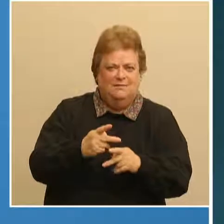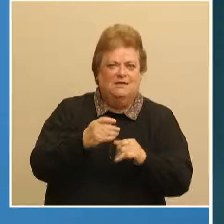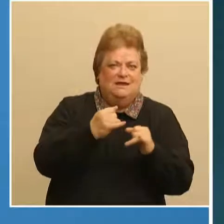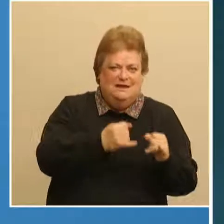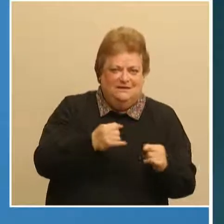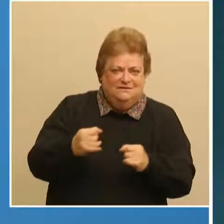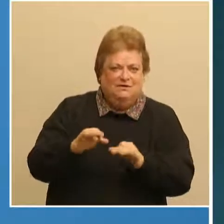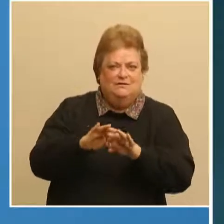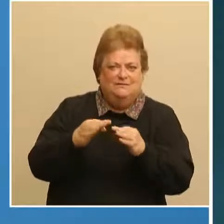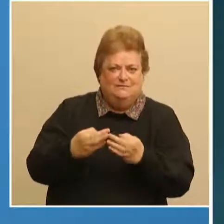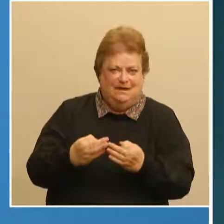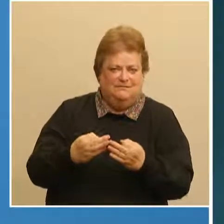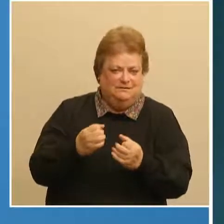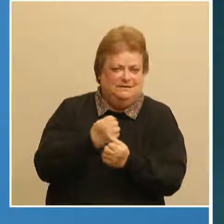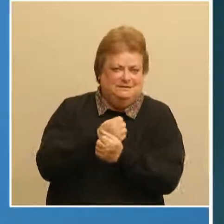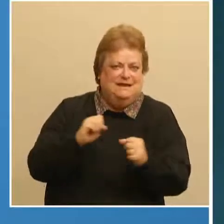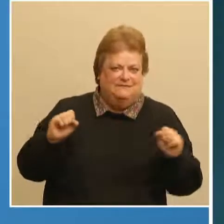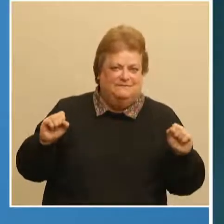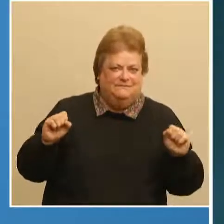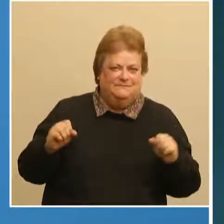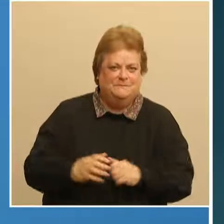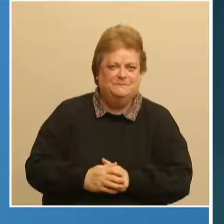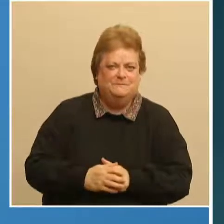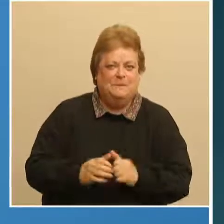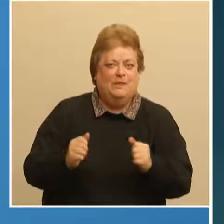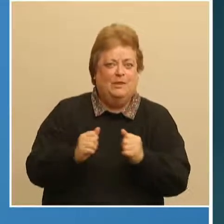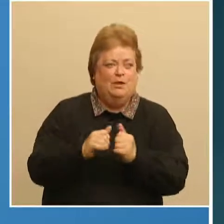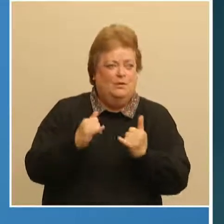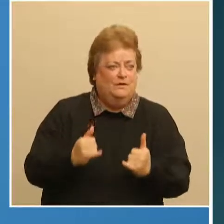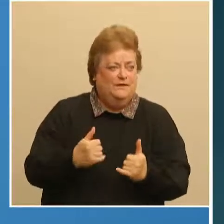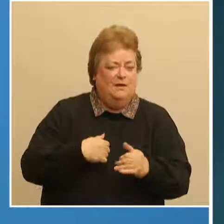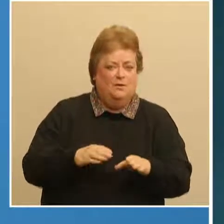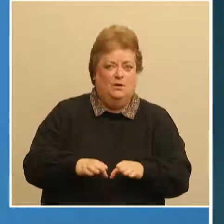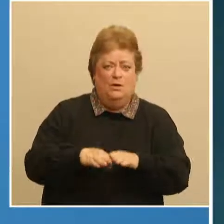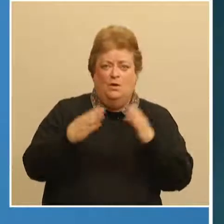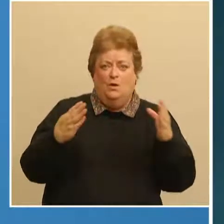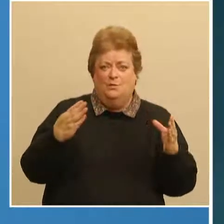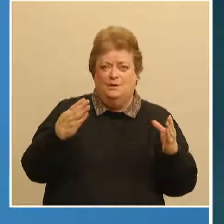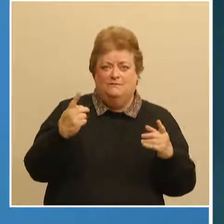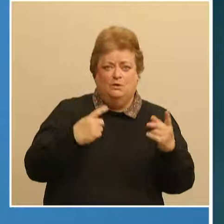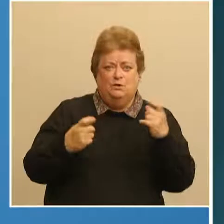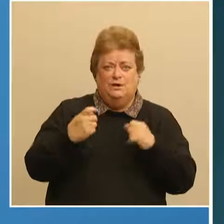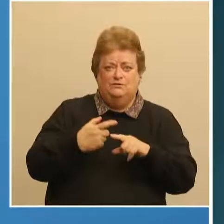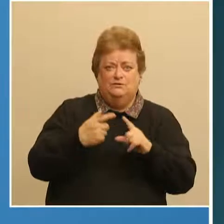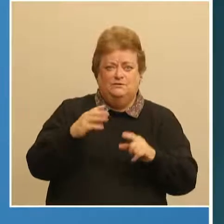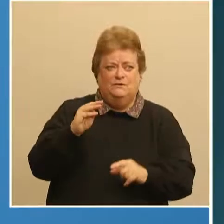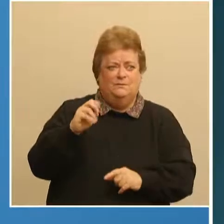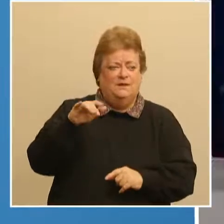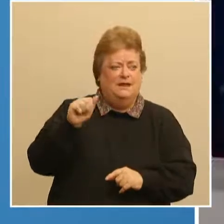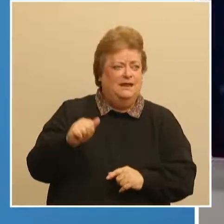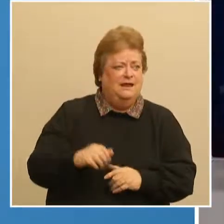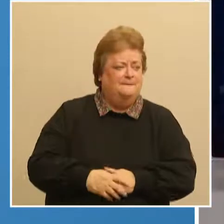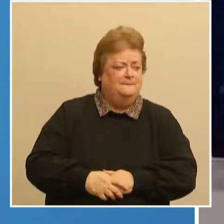safely housed during this pandemic. And with that, we'd be happy to take questions from the media.